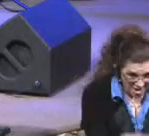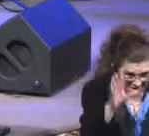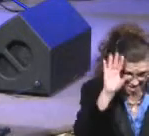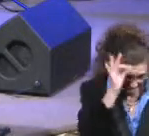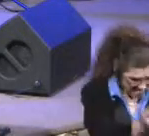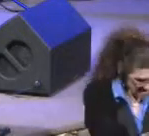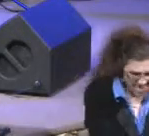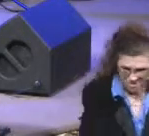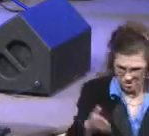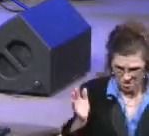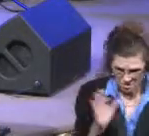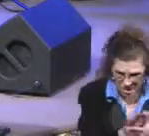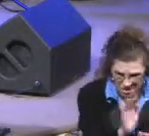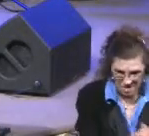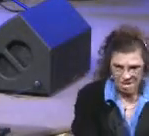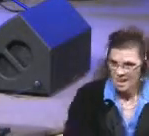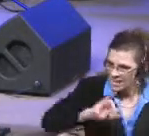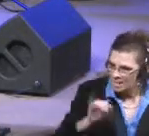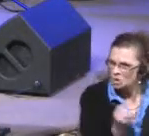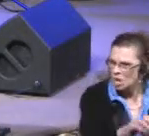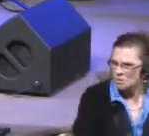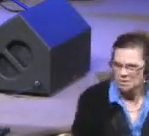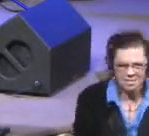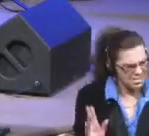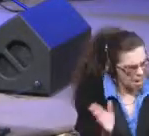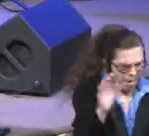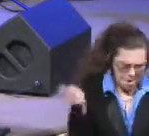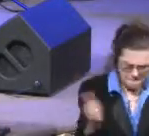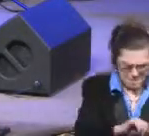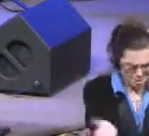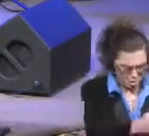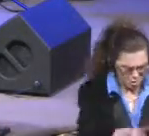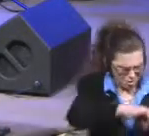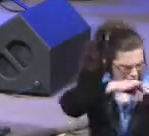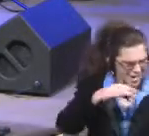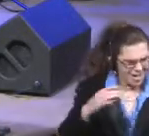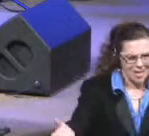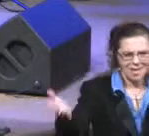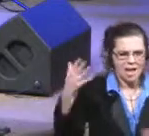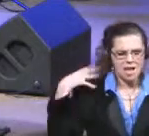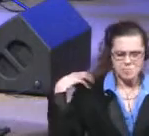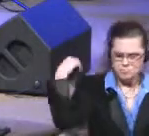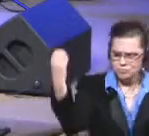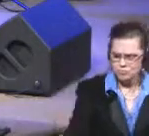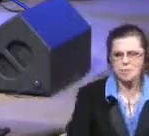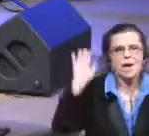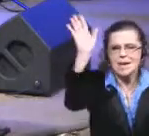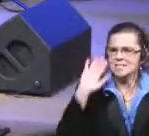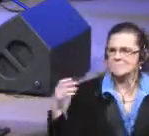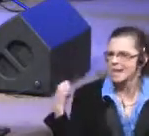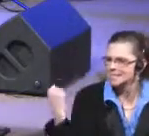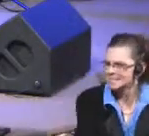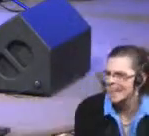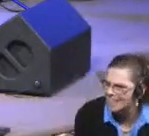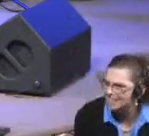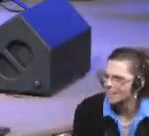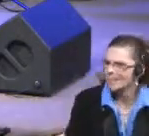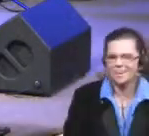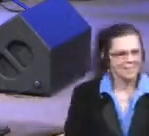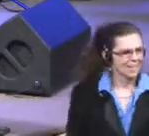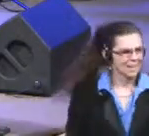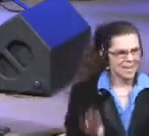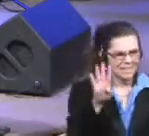to the backslider. In Joel, he's a baptizer of Holy Ghost and fire. In Amos, he's our burden bearer. In Obadiah, he's a mighty to save. In Jonah, he's a great